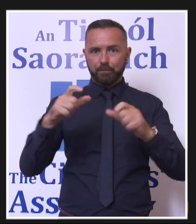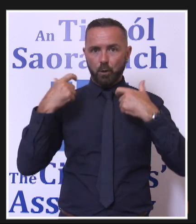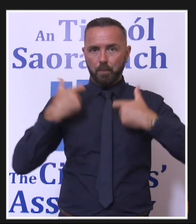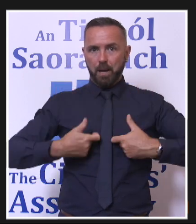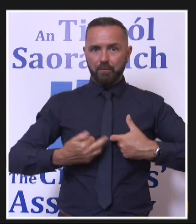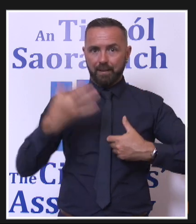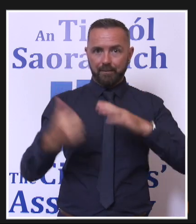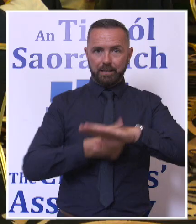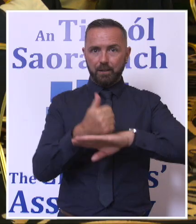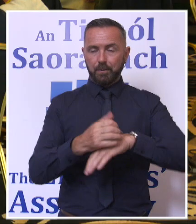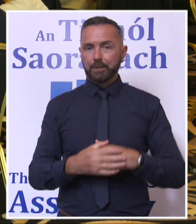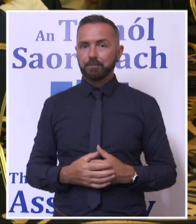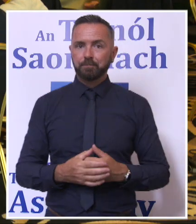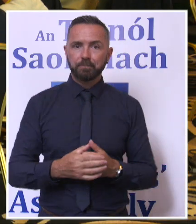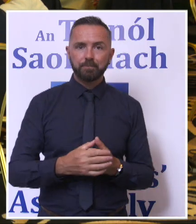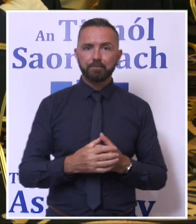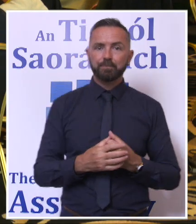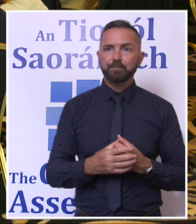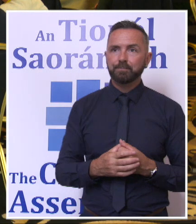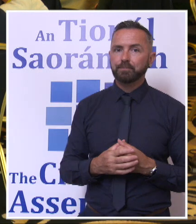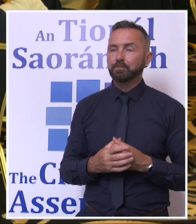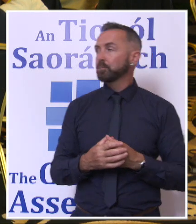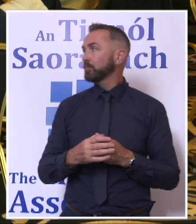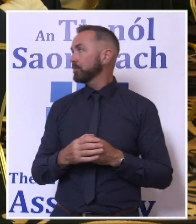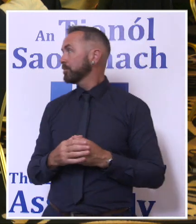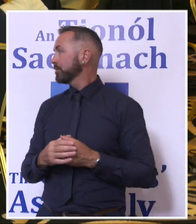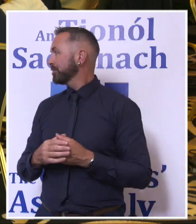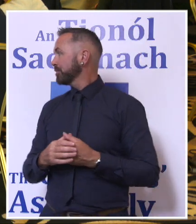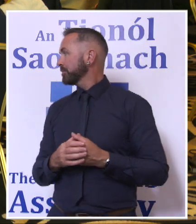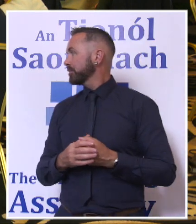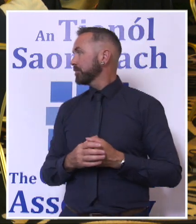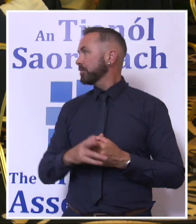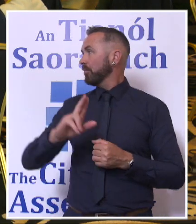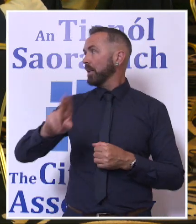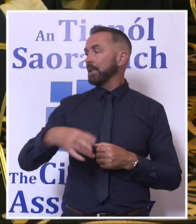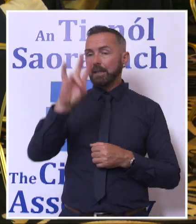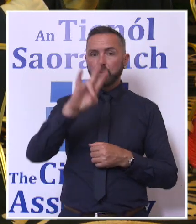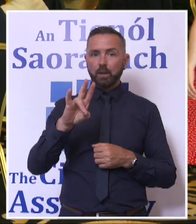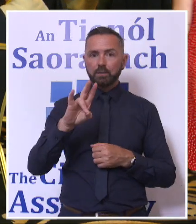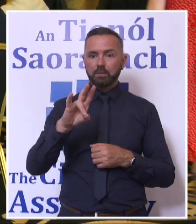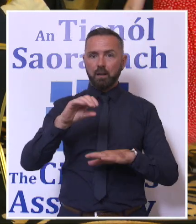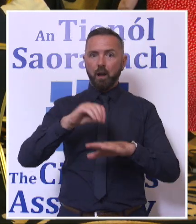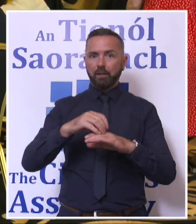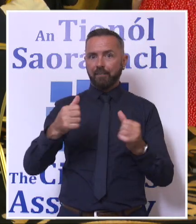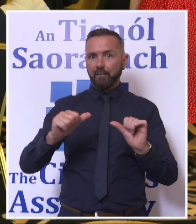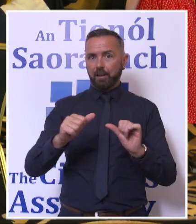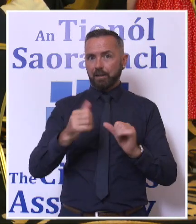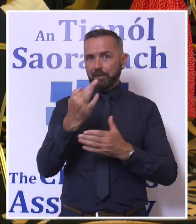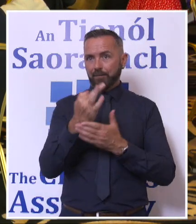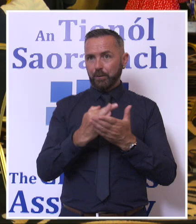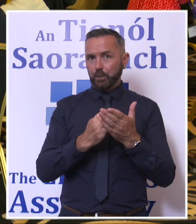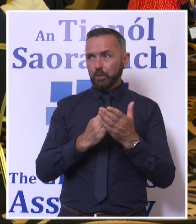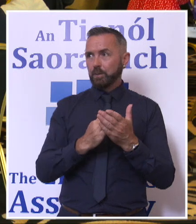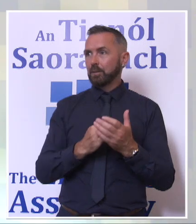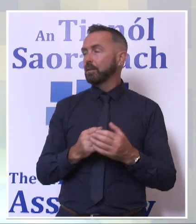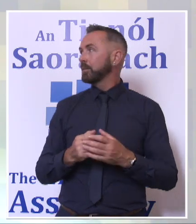for the answers. Thank you, Paul. Next question, please. We're just on the final lap now. 6 minutes to go, and we have